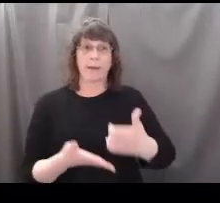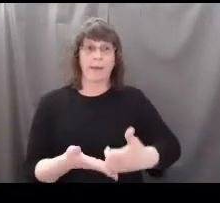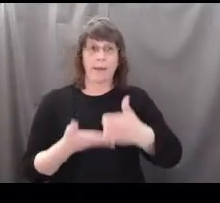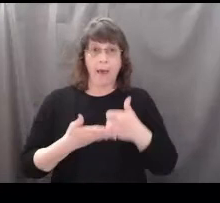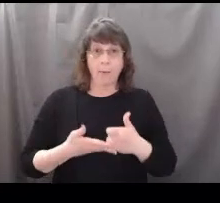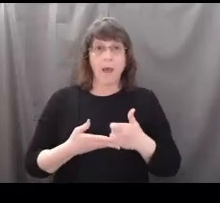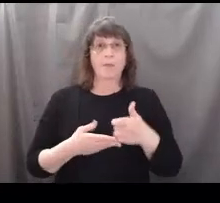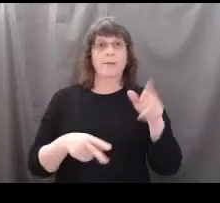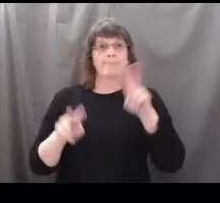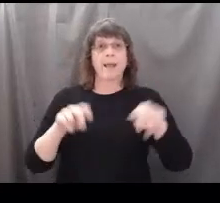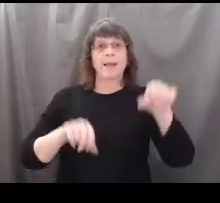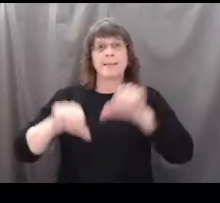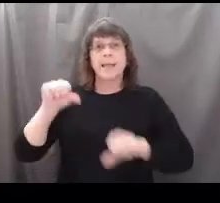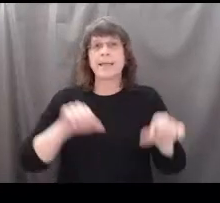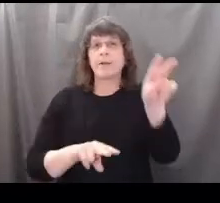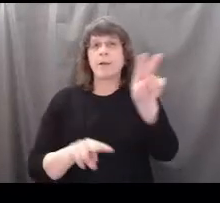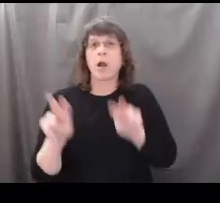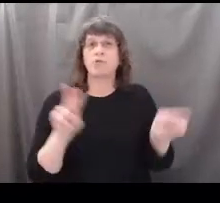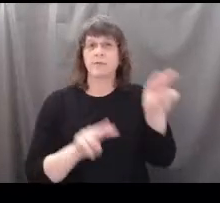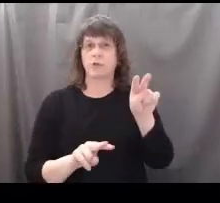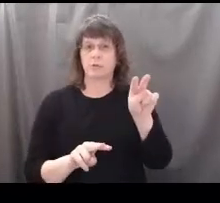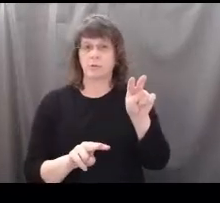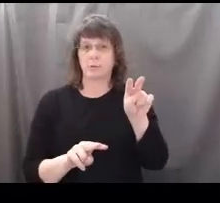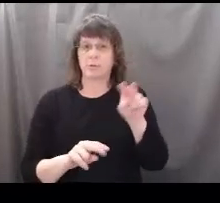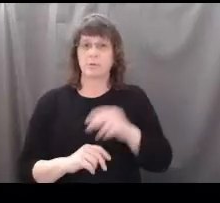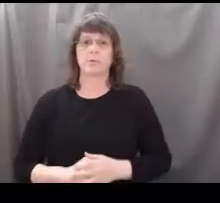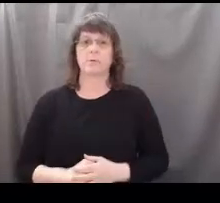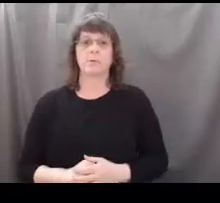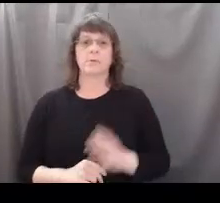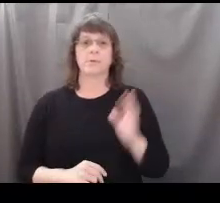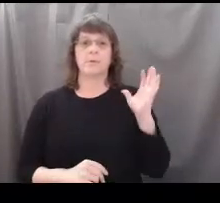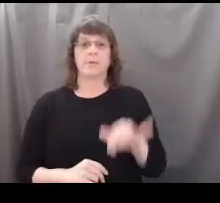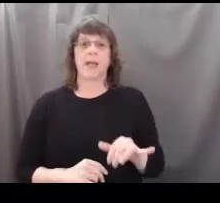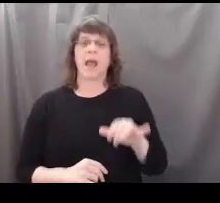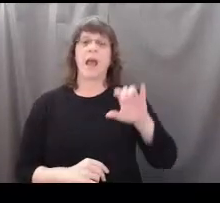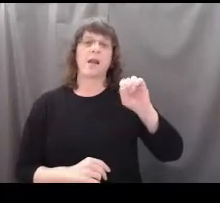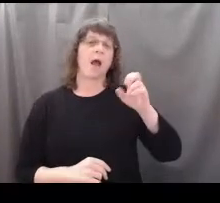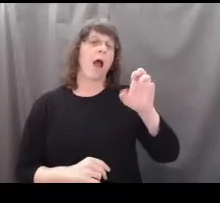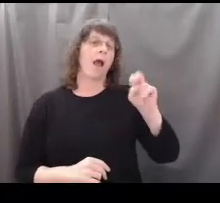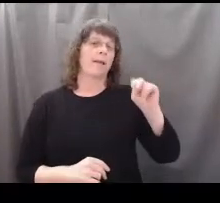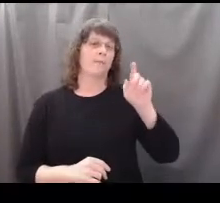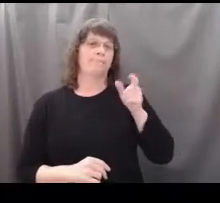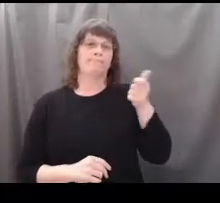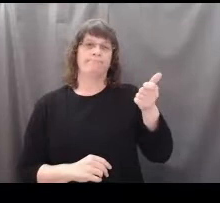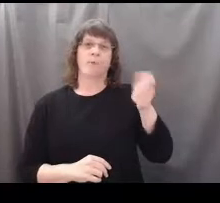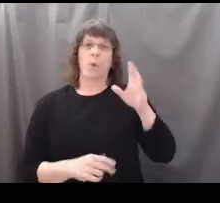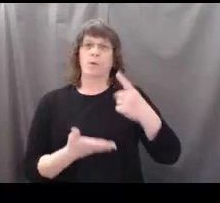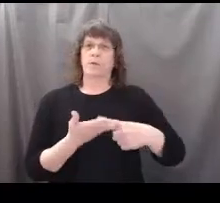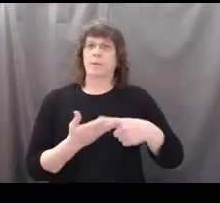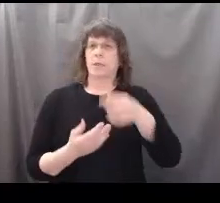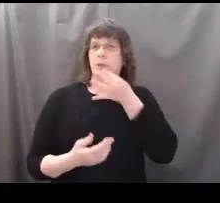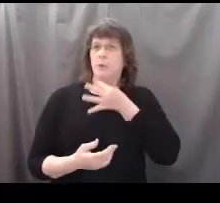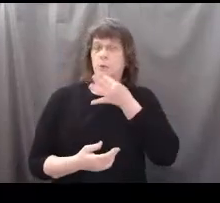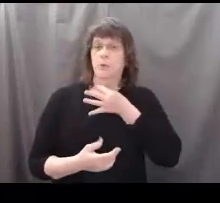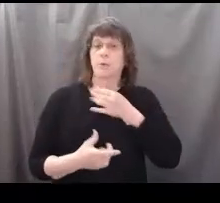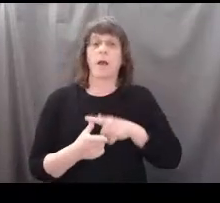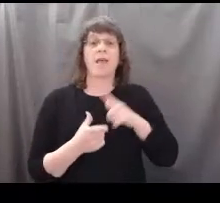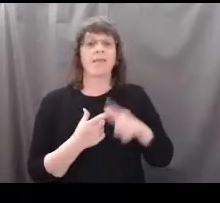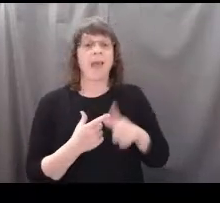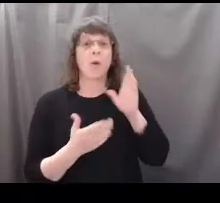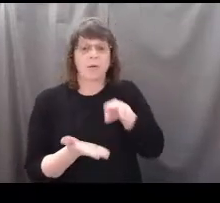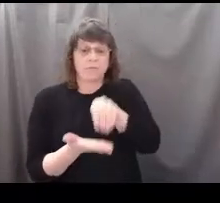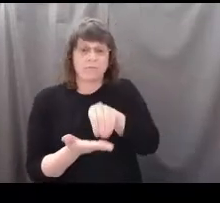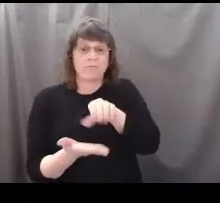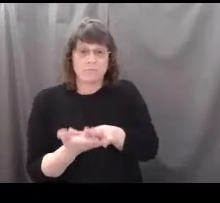make scientific observations, which Onion will talk more about in a second here. And then we're going to record